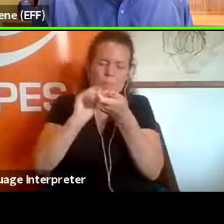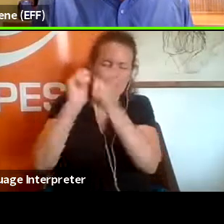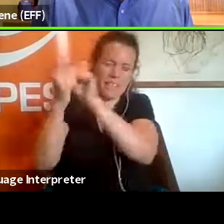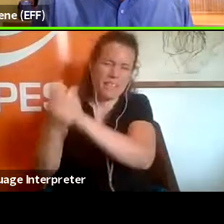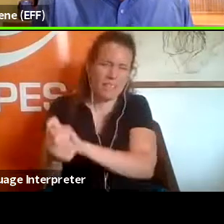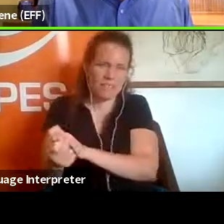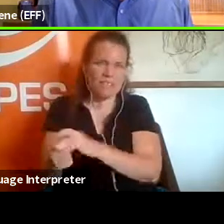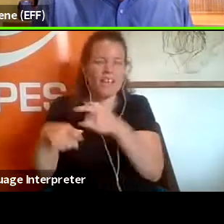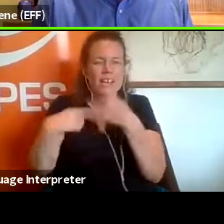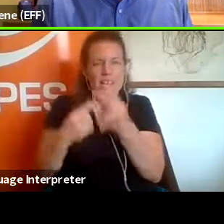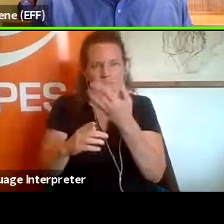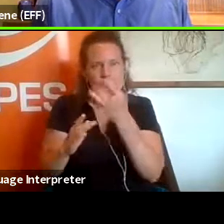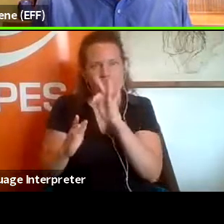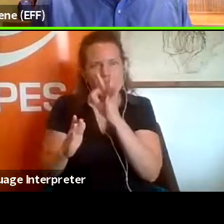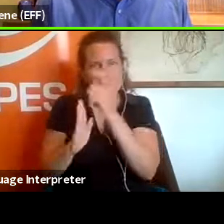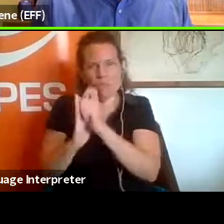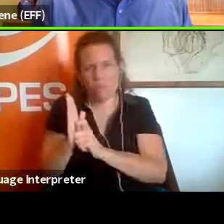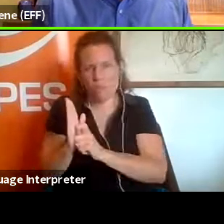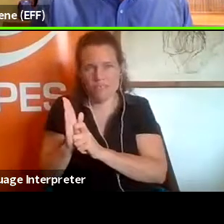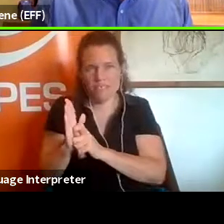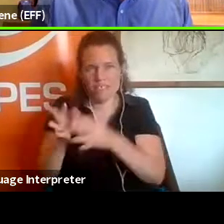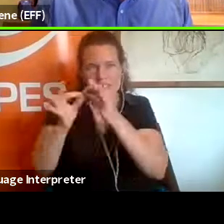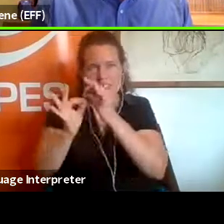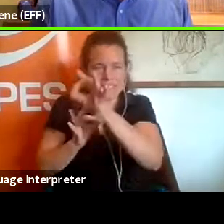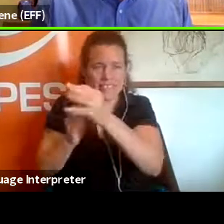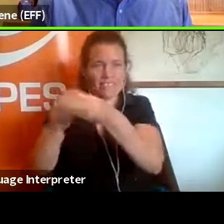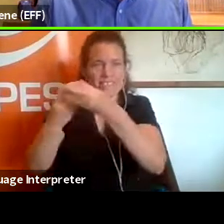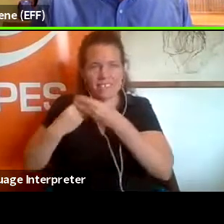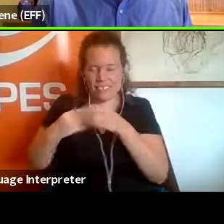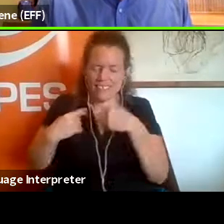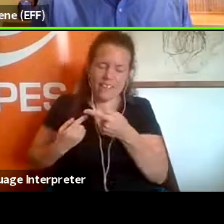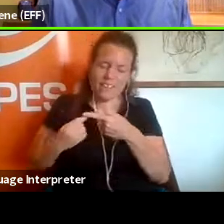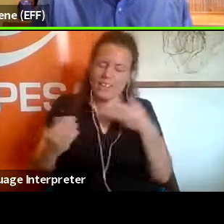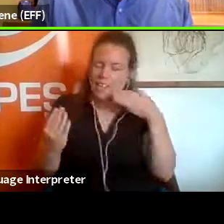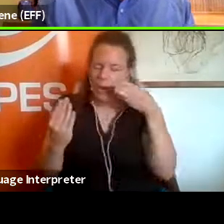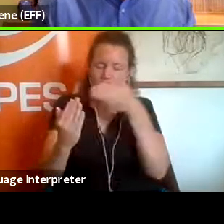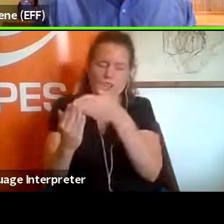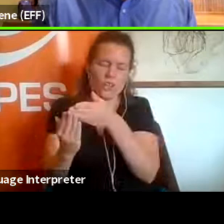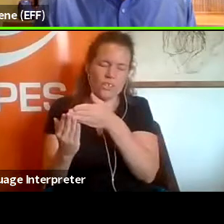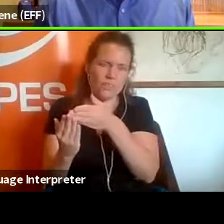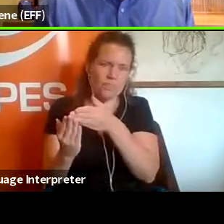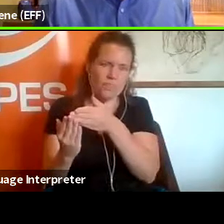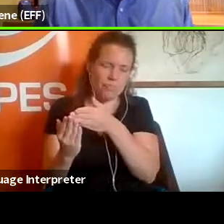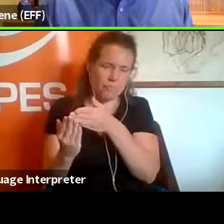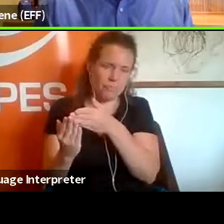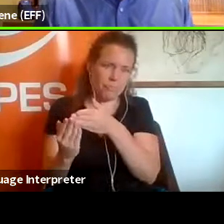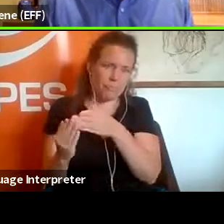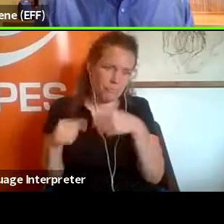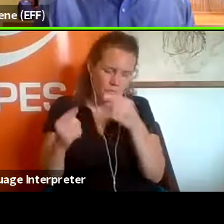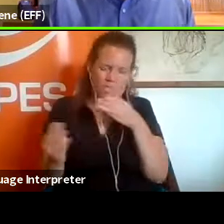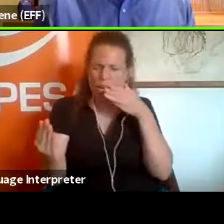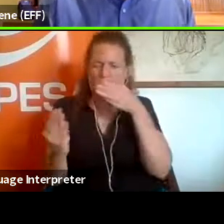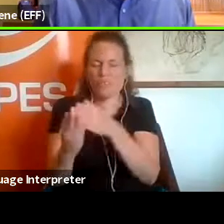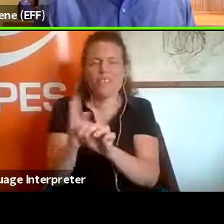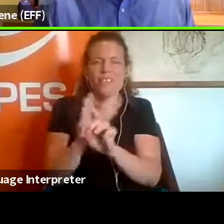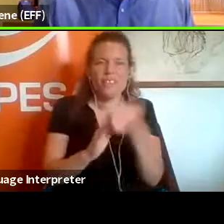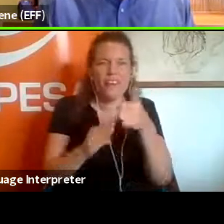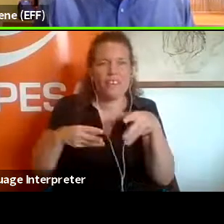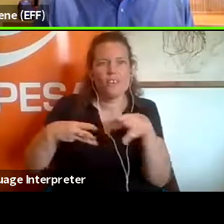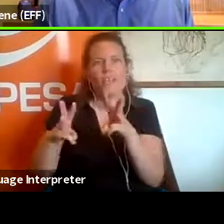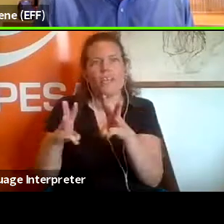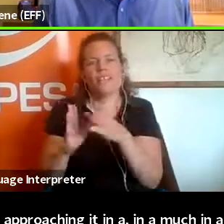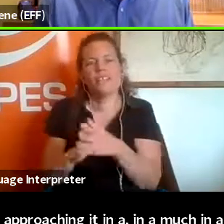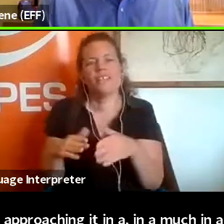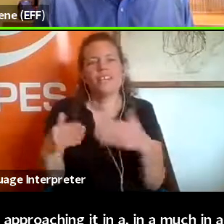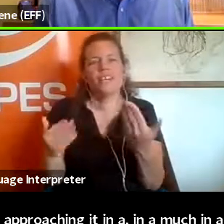writing model legislation, we would probably be approaching it in a much different way.